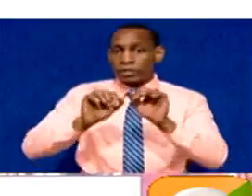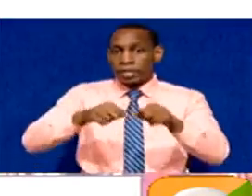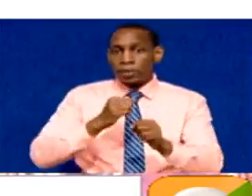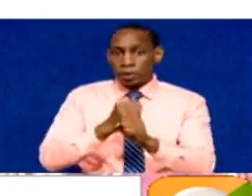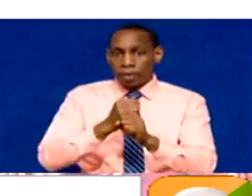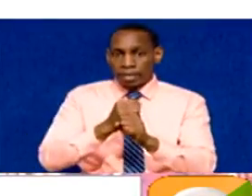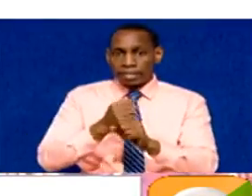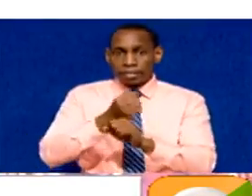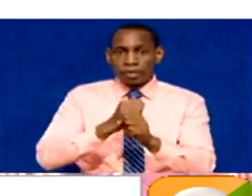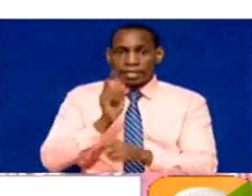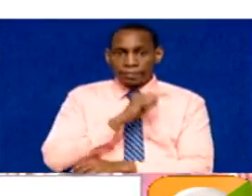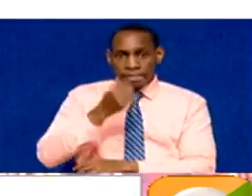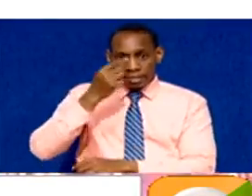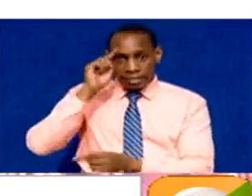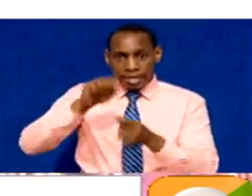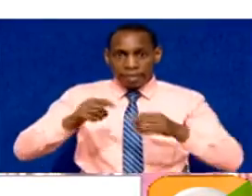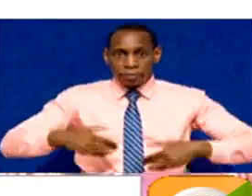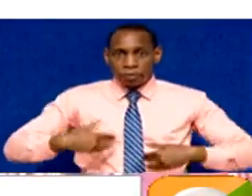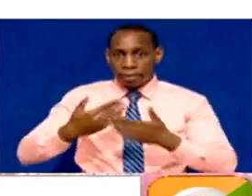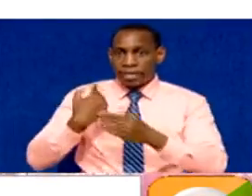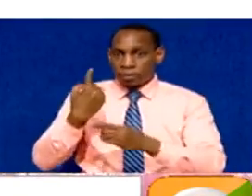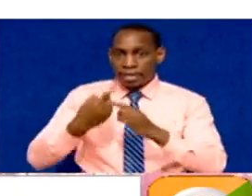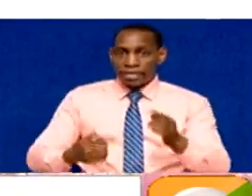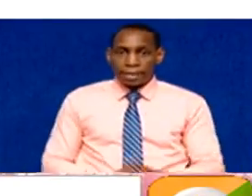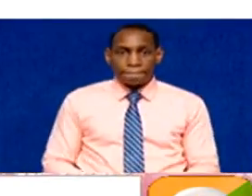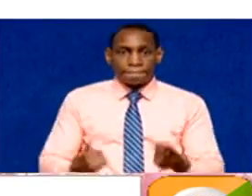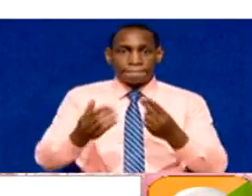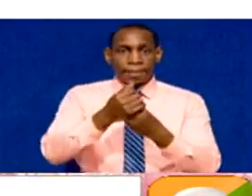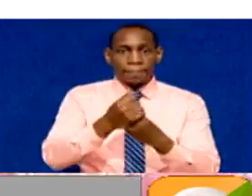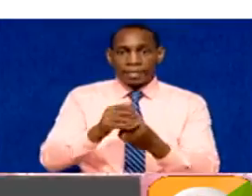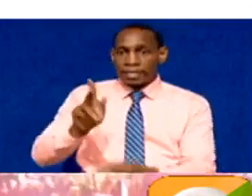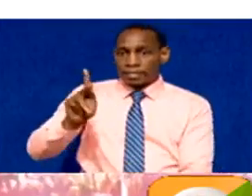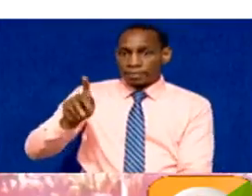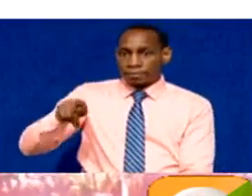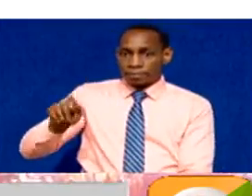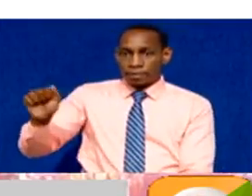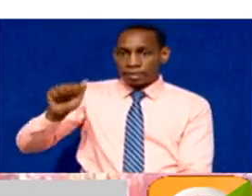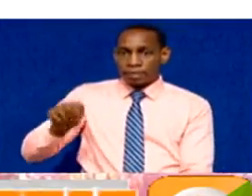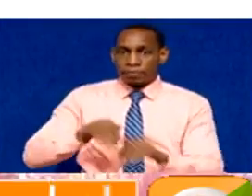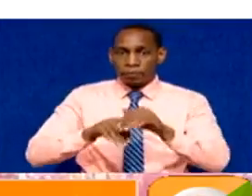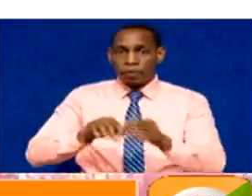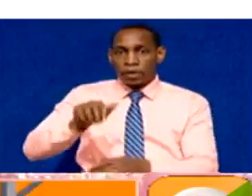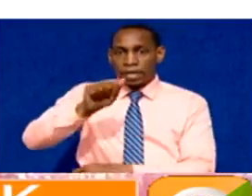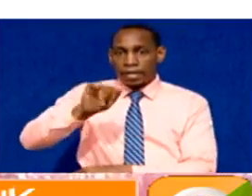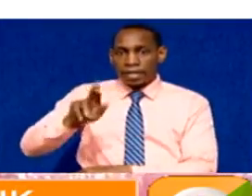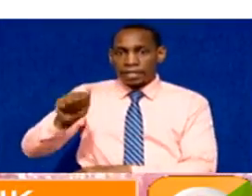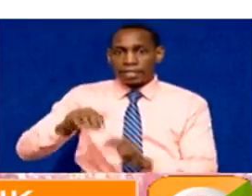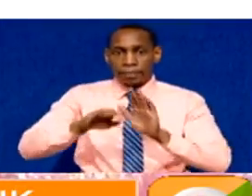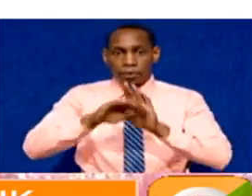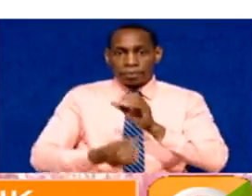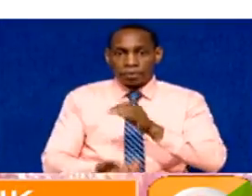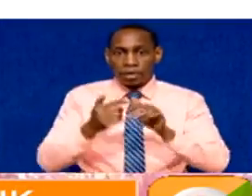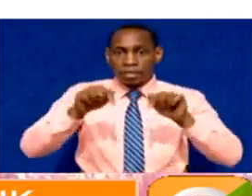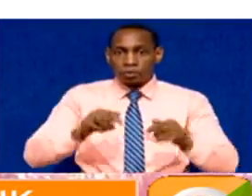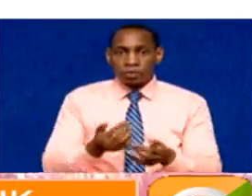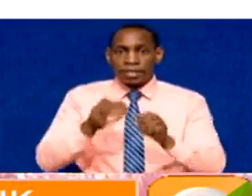enabled jobs, have been created for the young people in the last 1 year. The partnership with Kepsa through the Ajira program that we are launching today